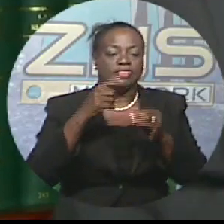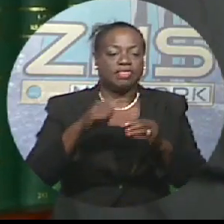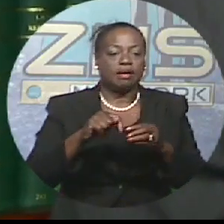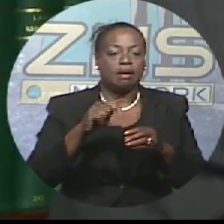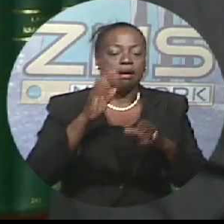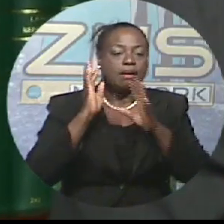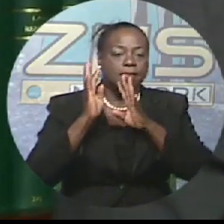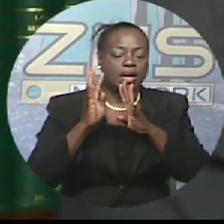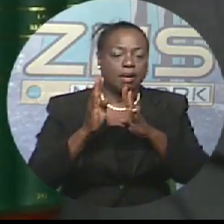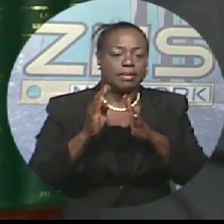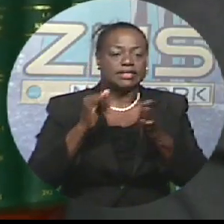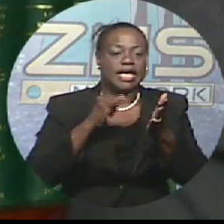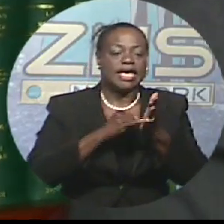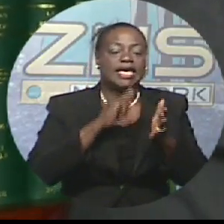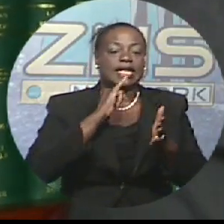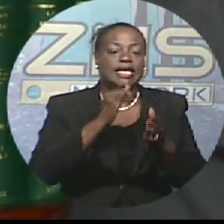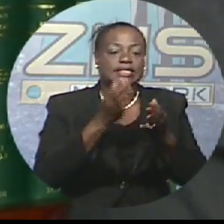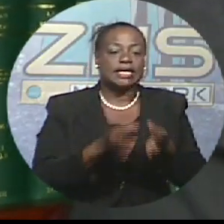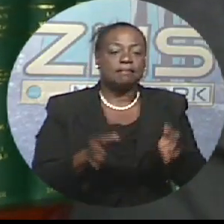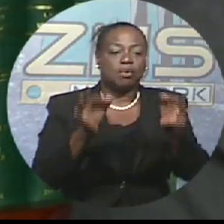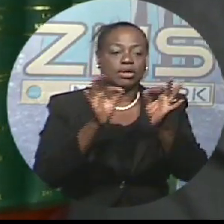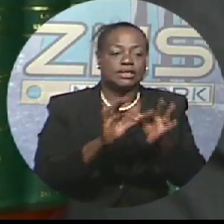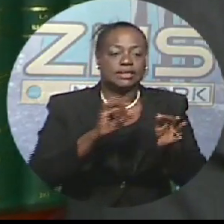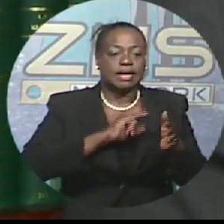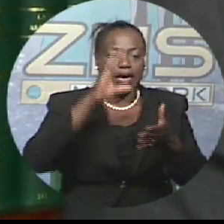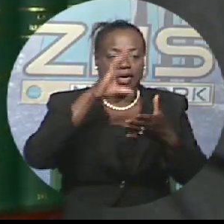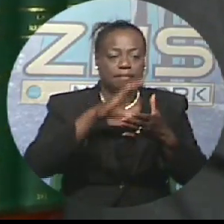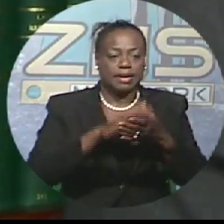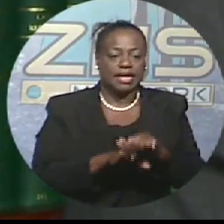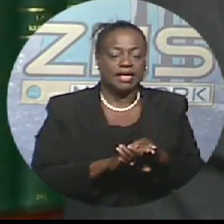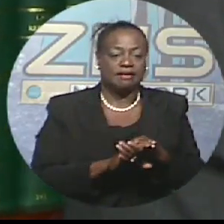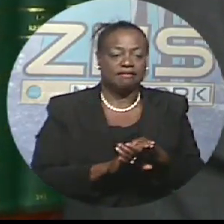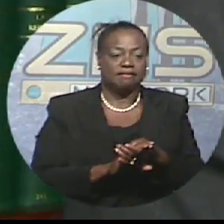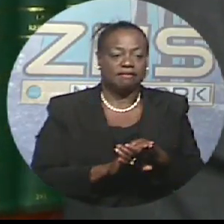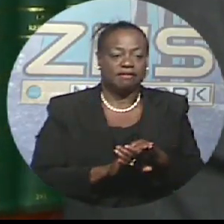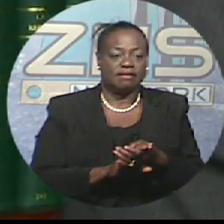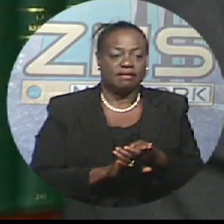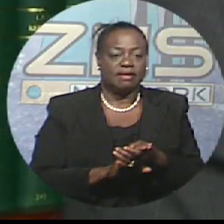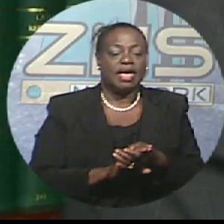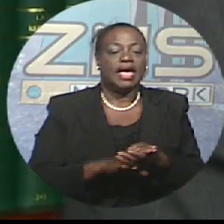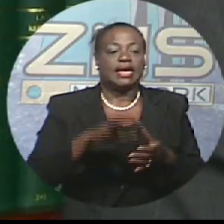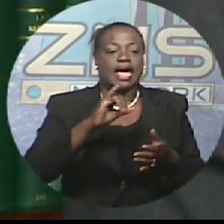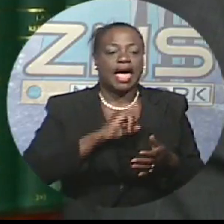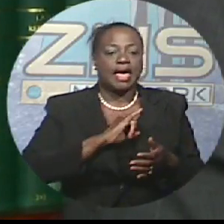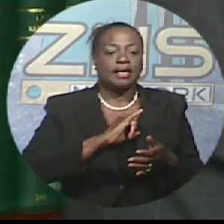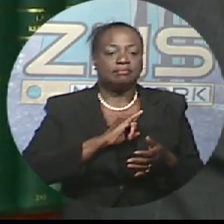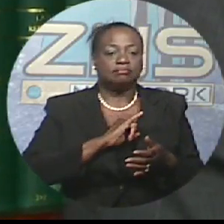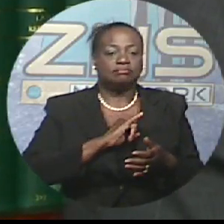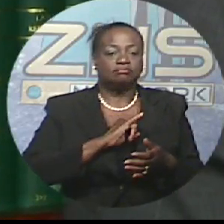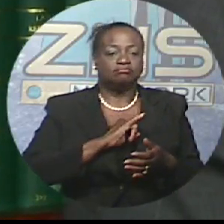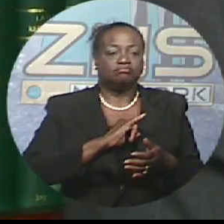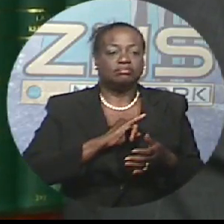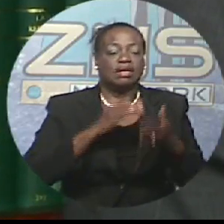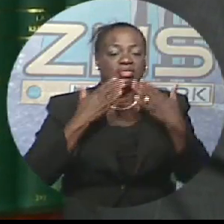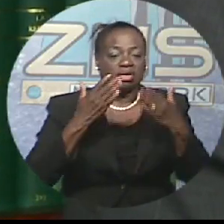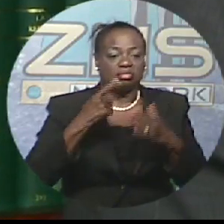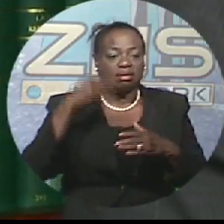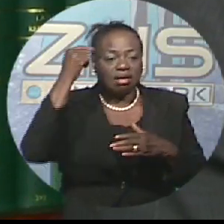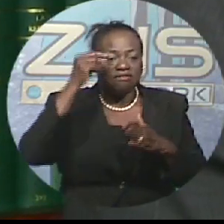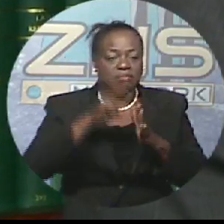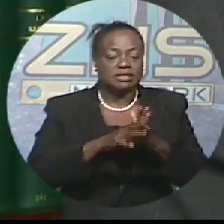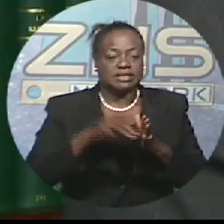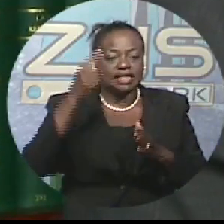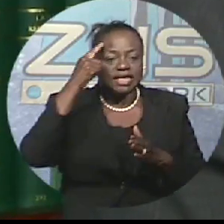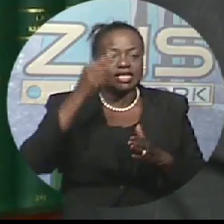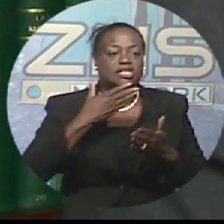is important, I believe, and certainly I commend the government because I think it's good public policy,